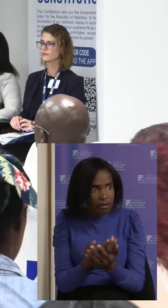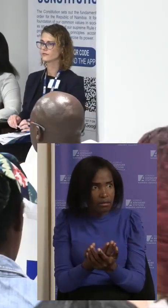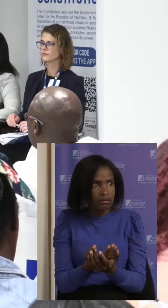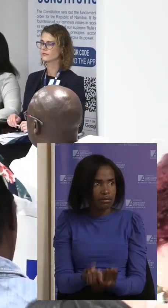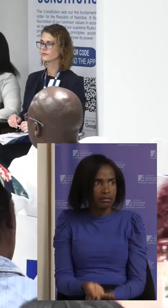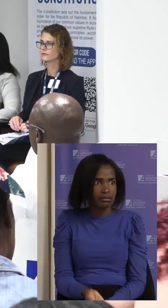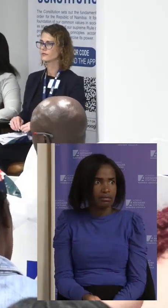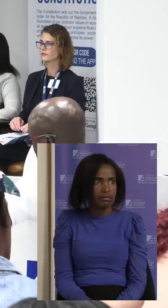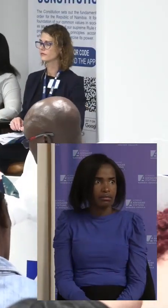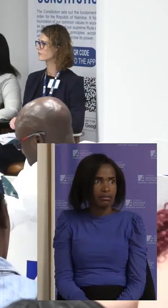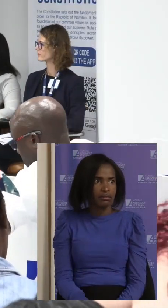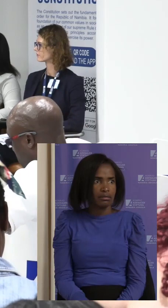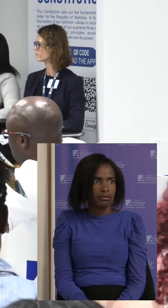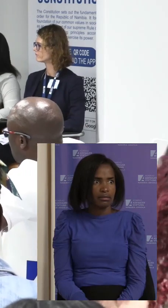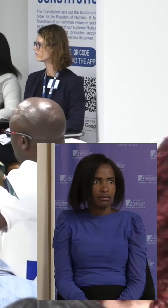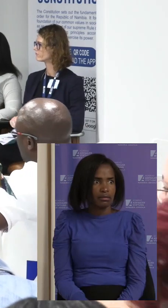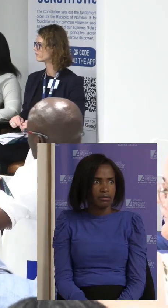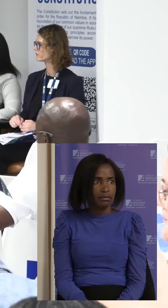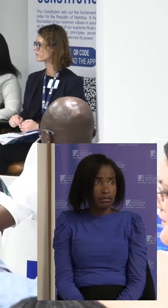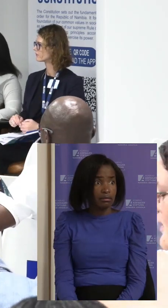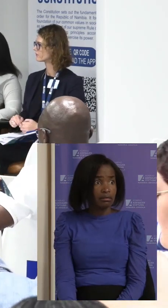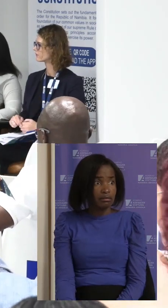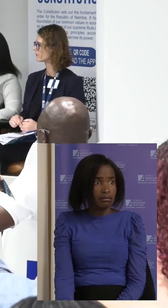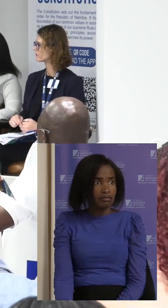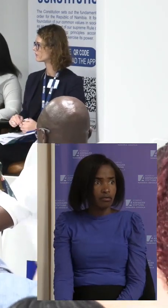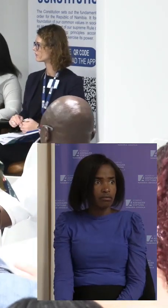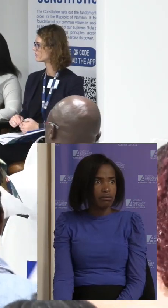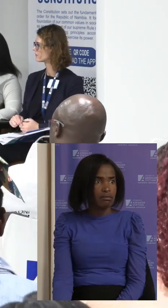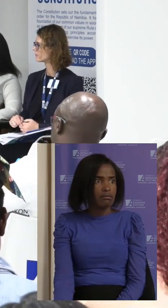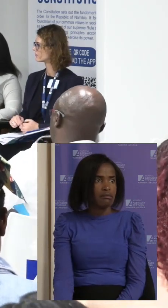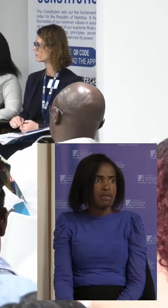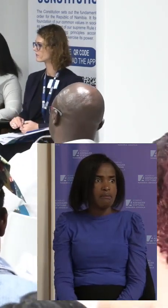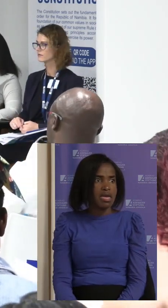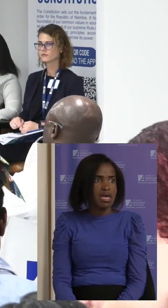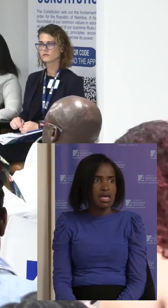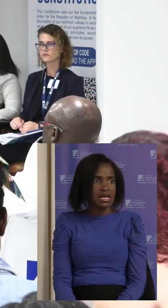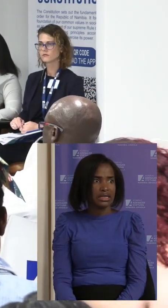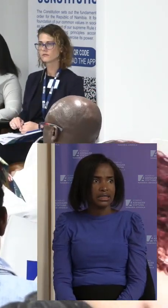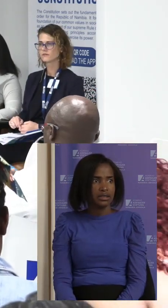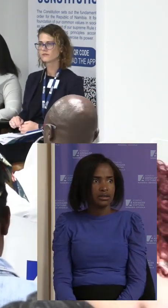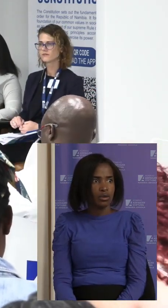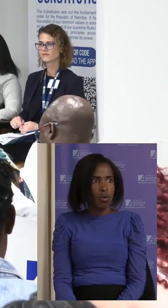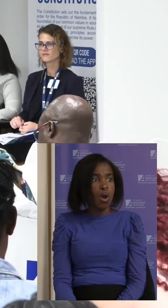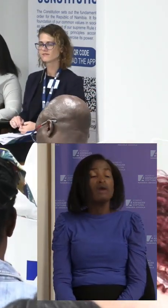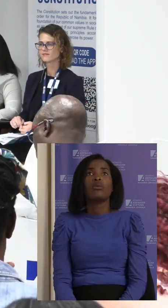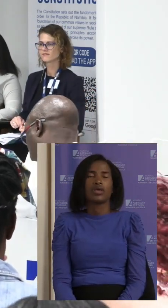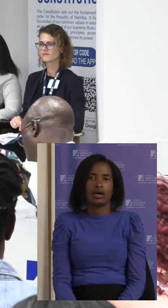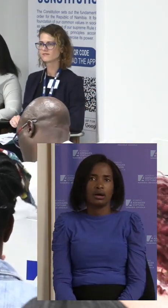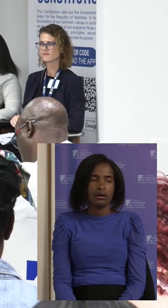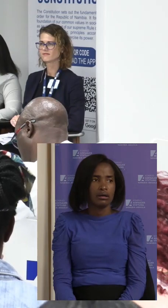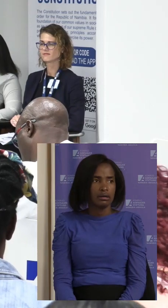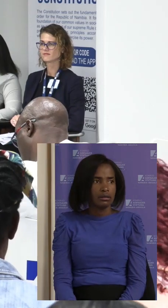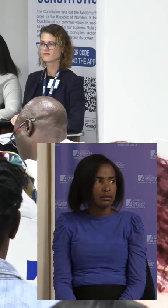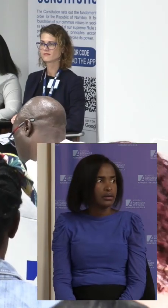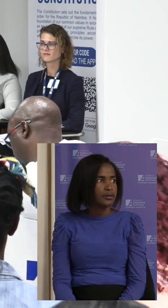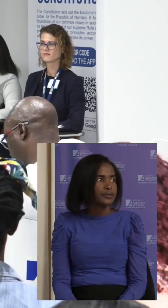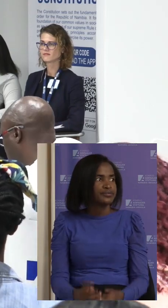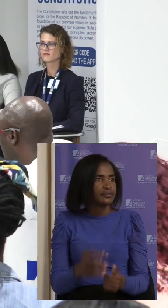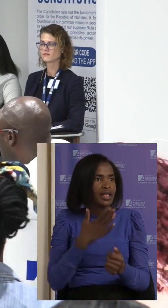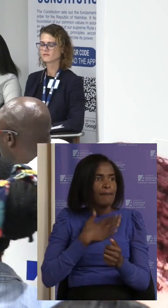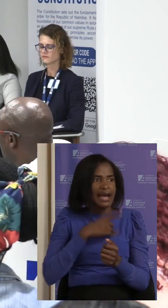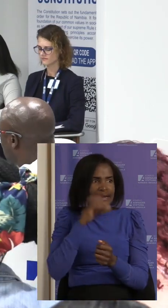you very much. I think we can, I think, final Just a question comment, and then, please. No, yeah, it's not okay. Good evening, I'm